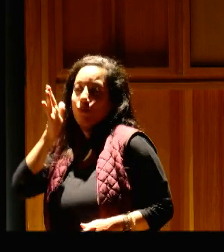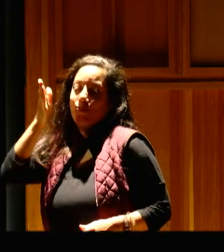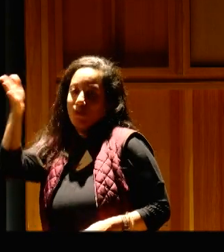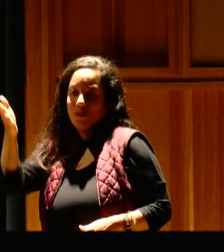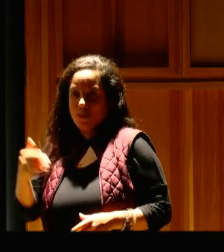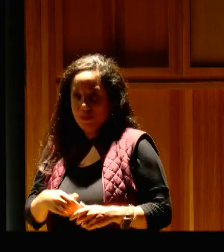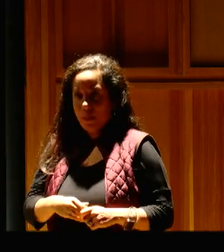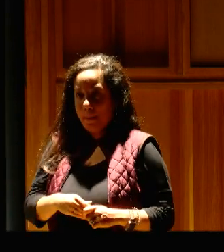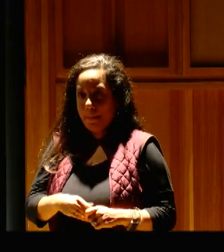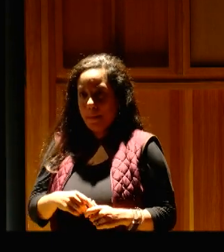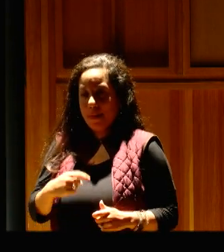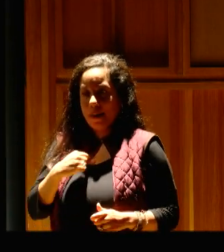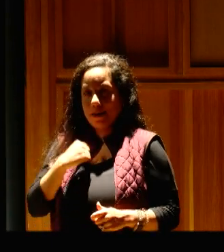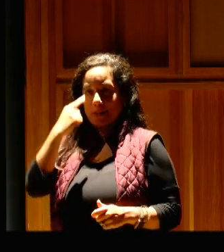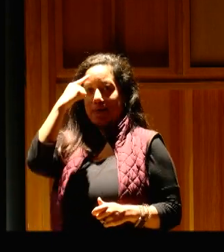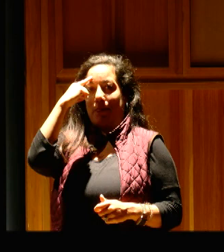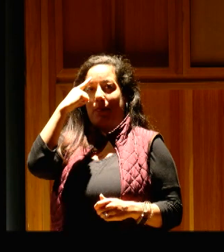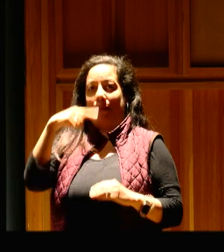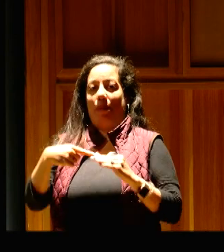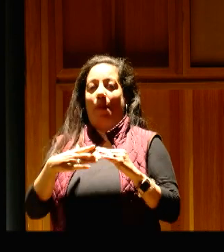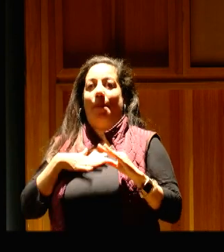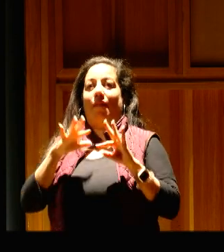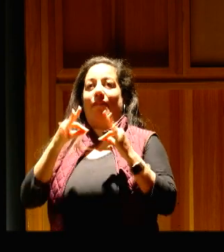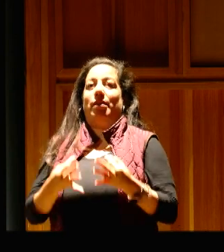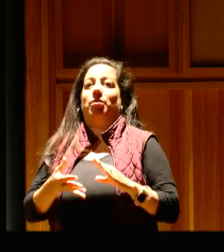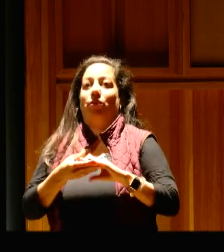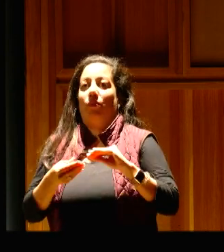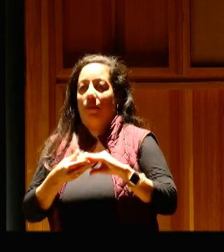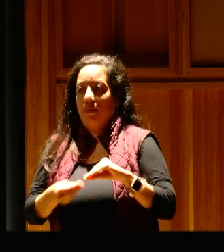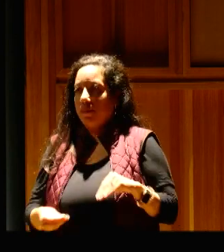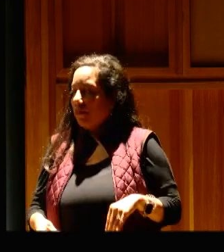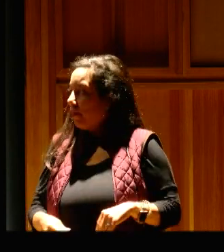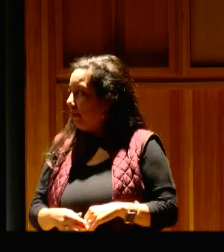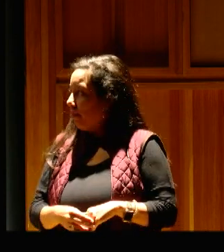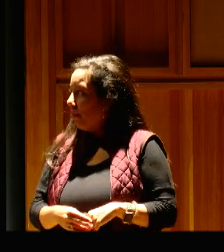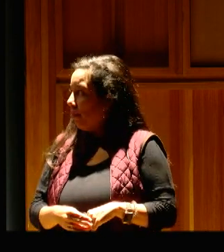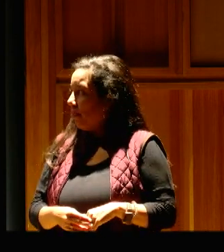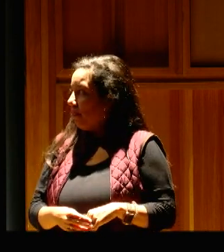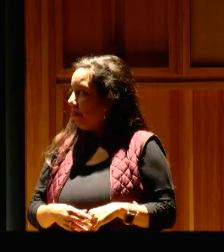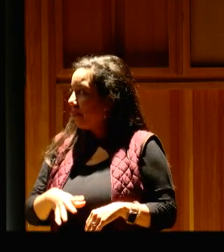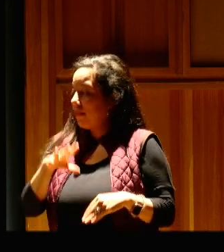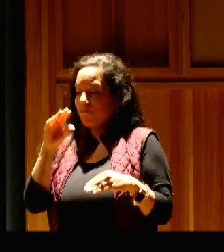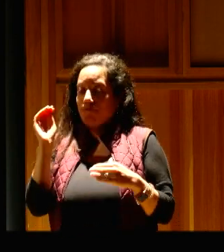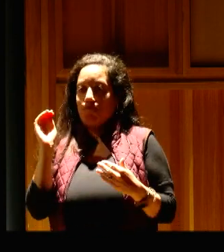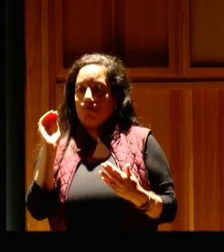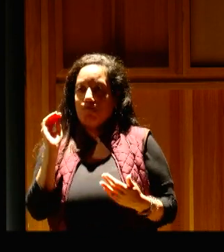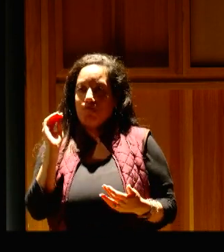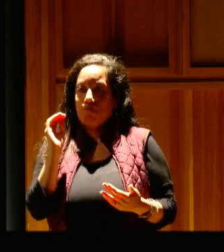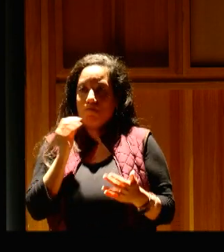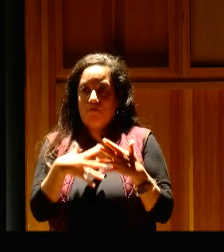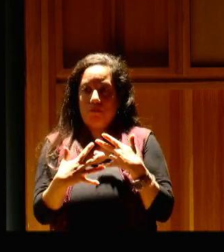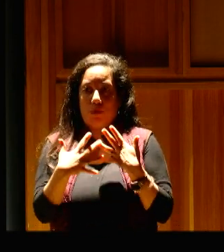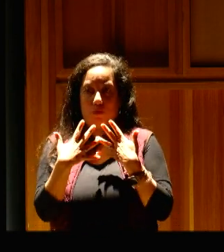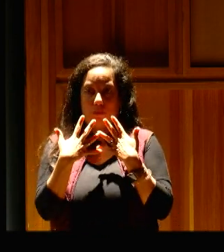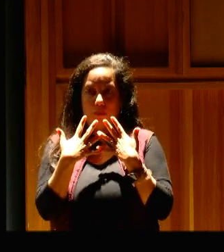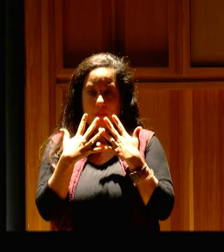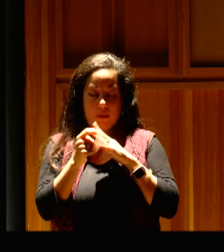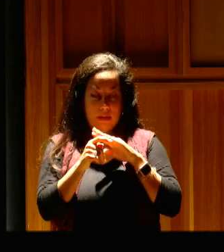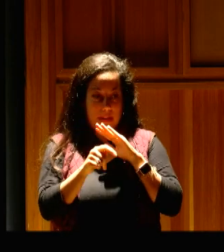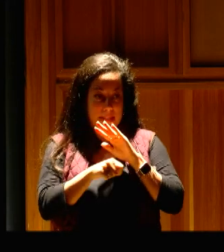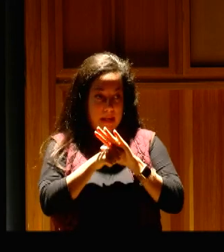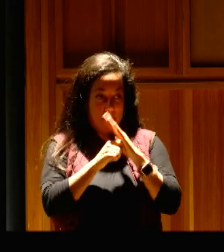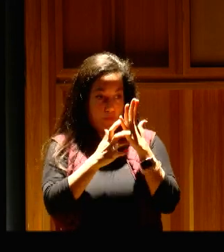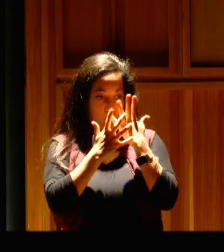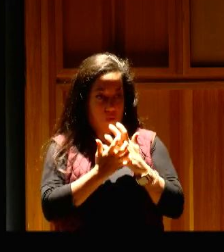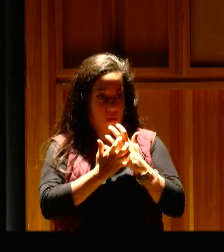And I think about my family's story and how, even in the darkest of times,